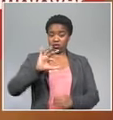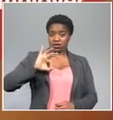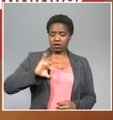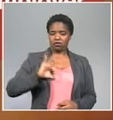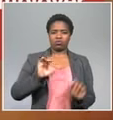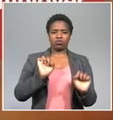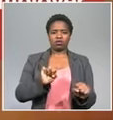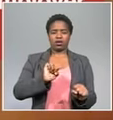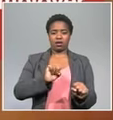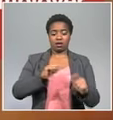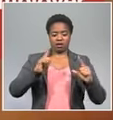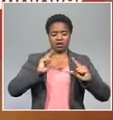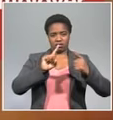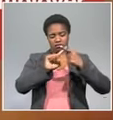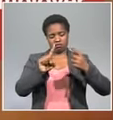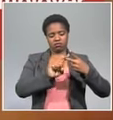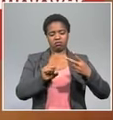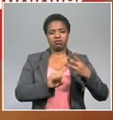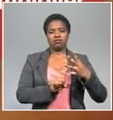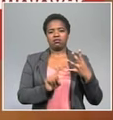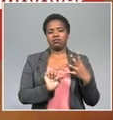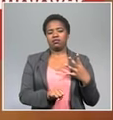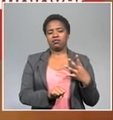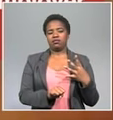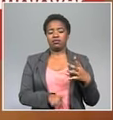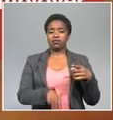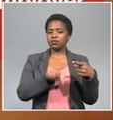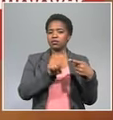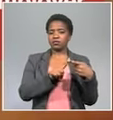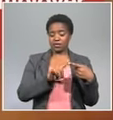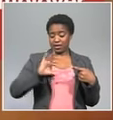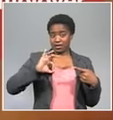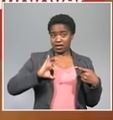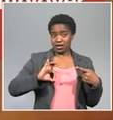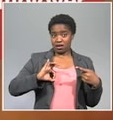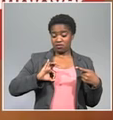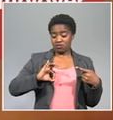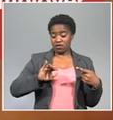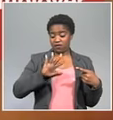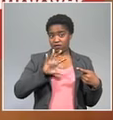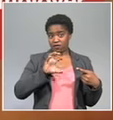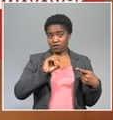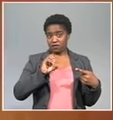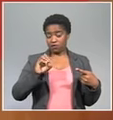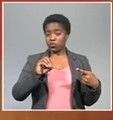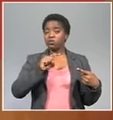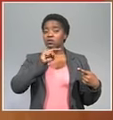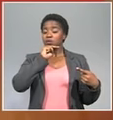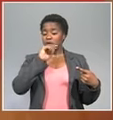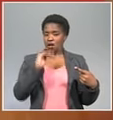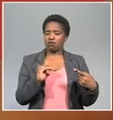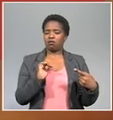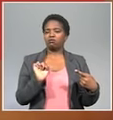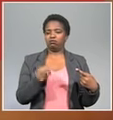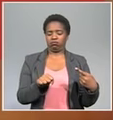you must meet certain criteria. You cannot earn more than 500,000 Rand a year. You're also